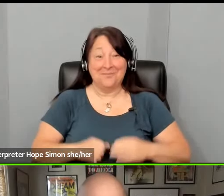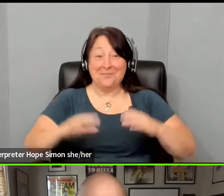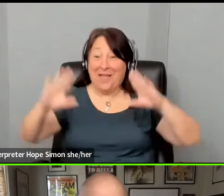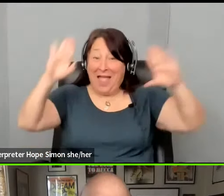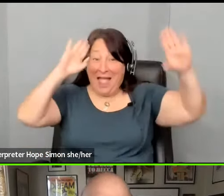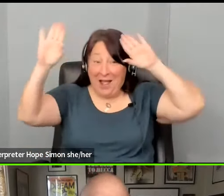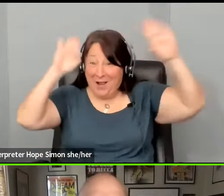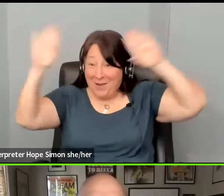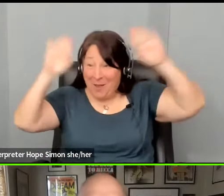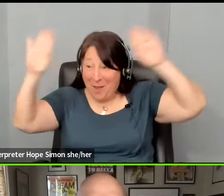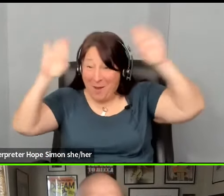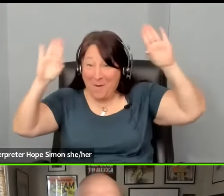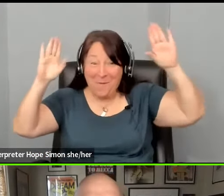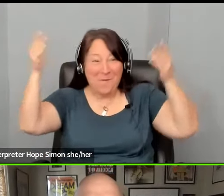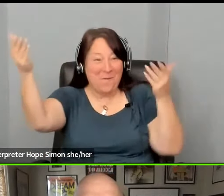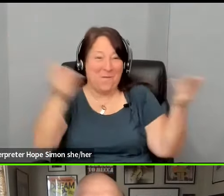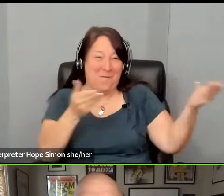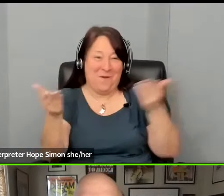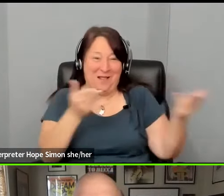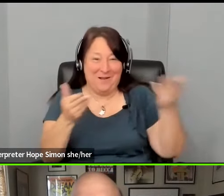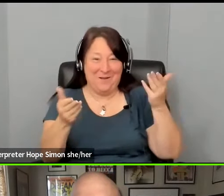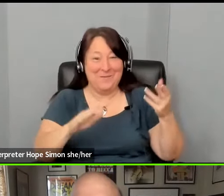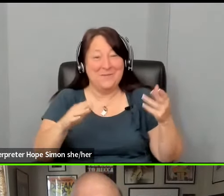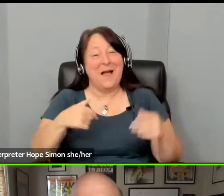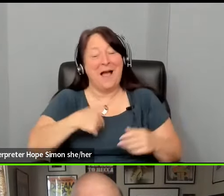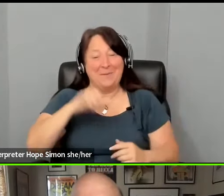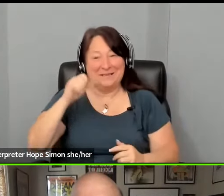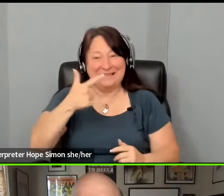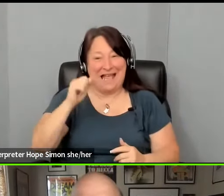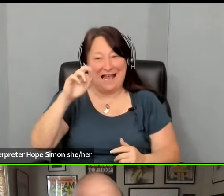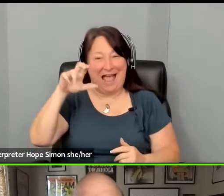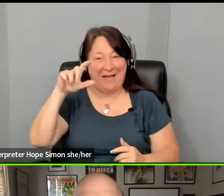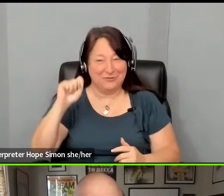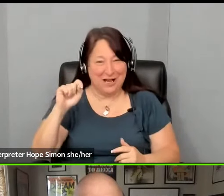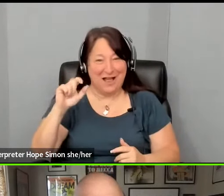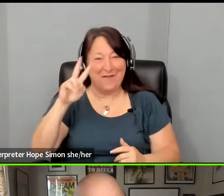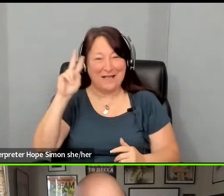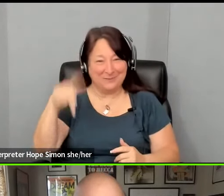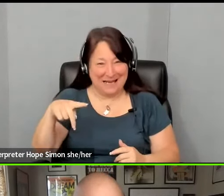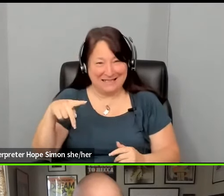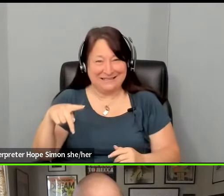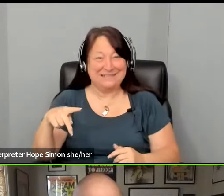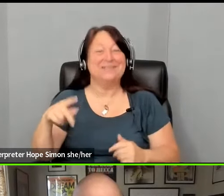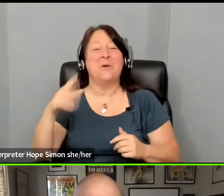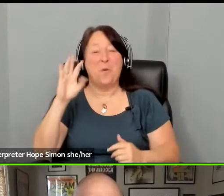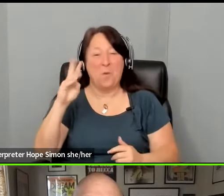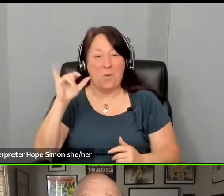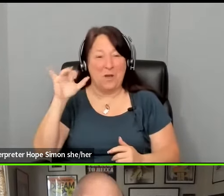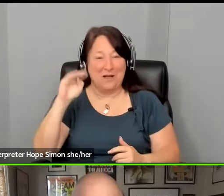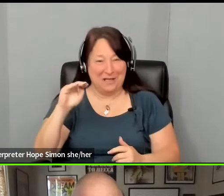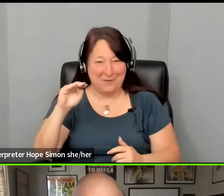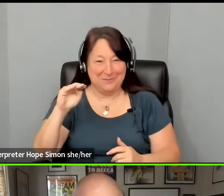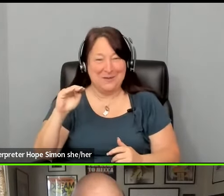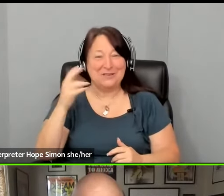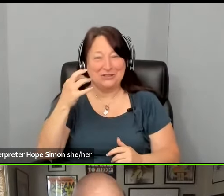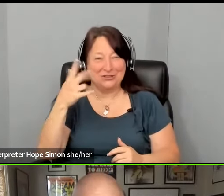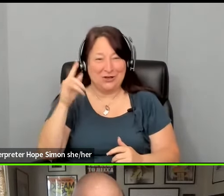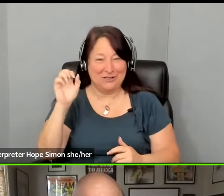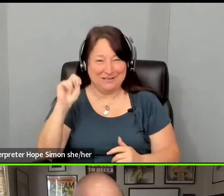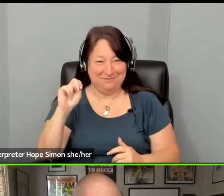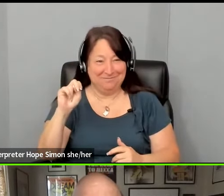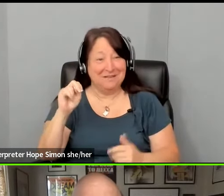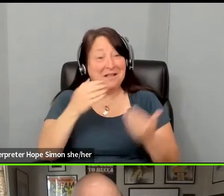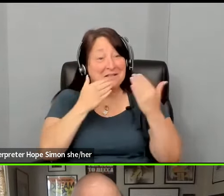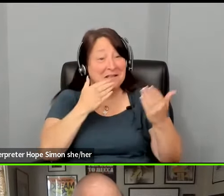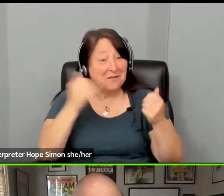Hello and welcome. I'm SAG-AFTRA Vice President, Actor Performers, William Charlton. Thank you, all of